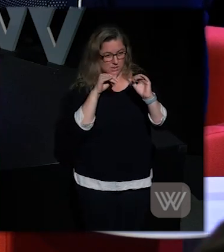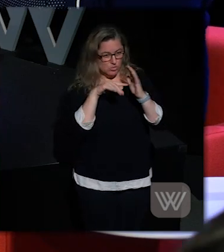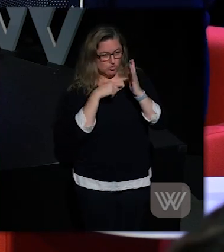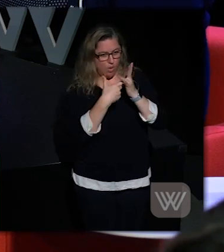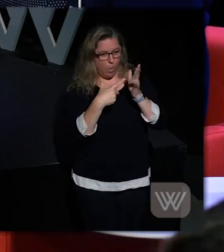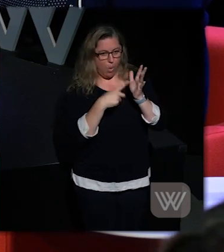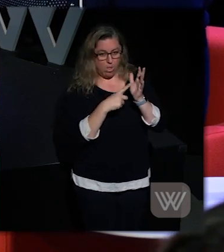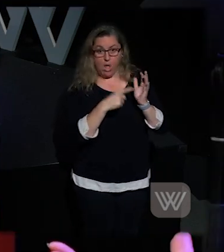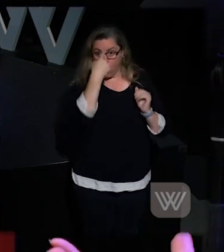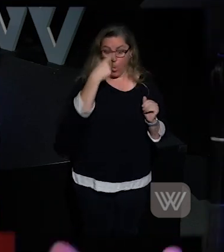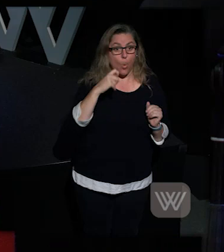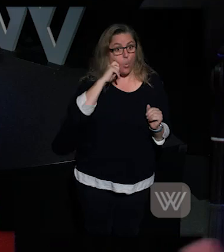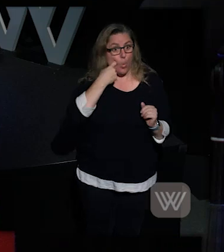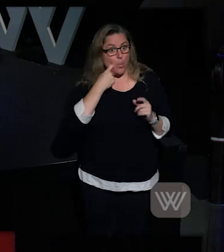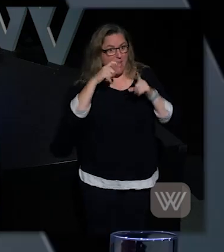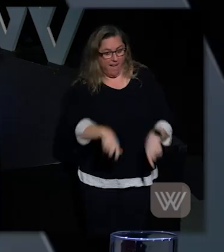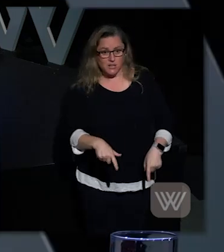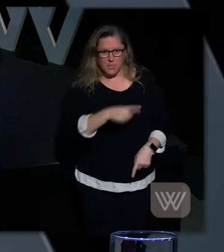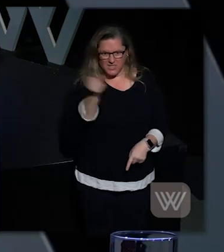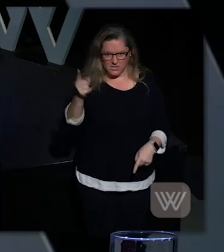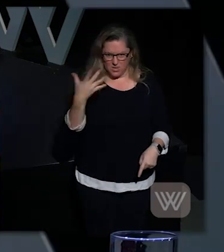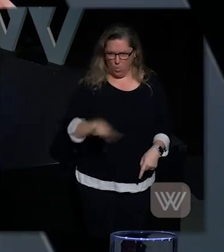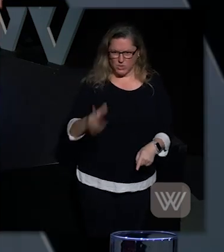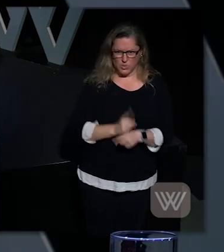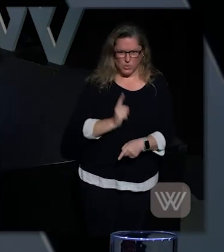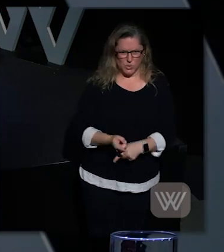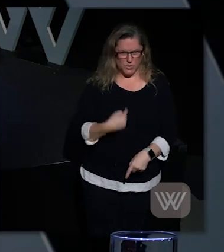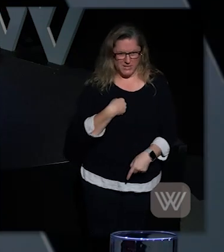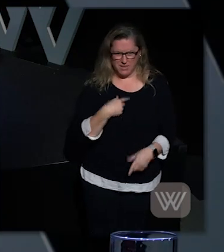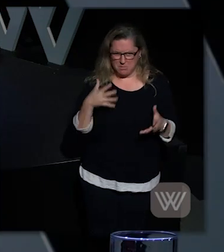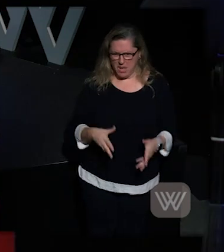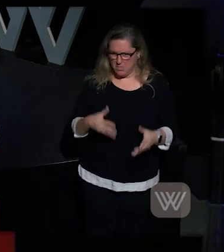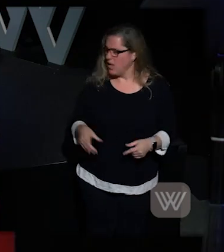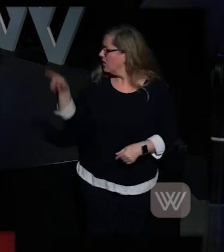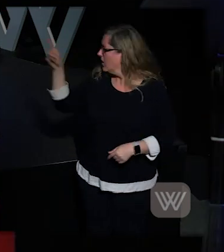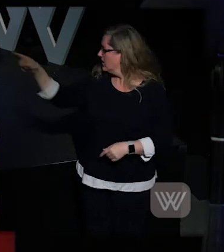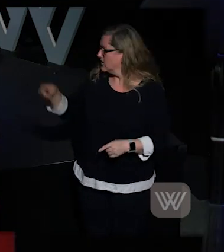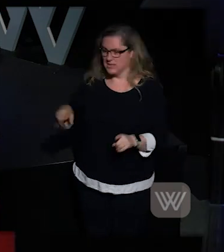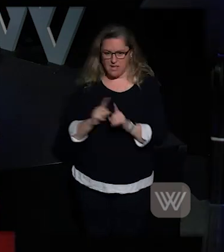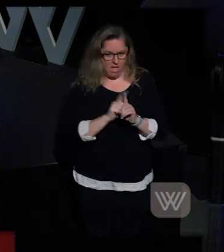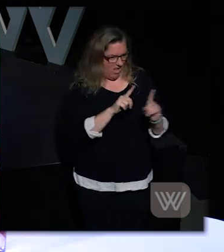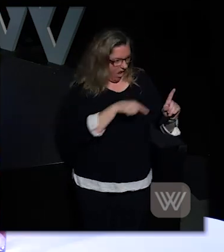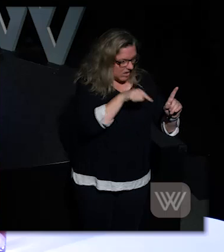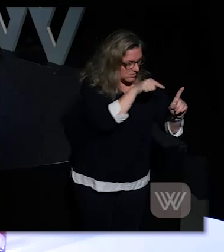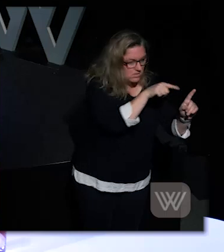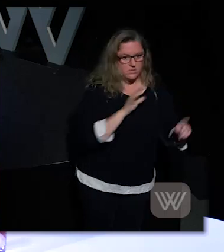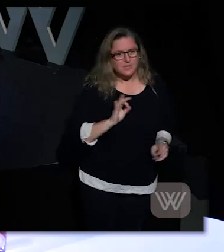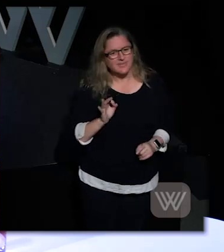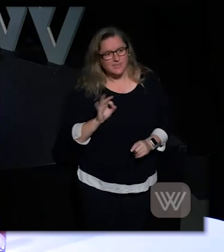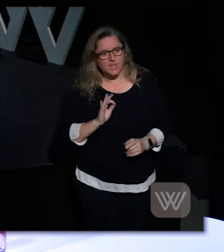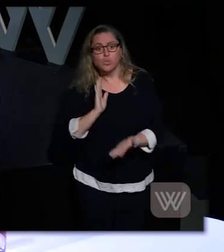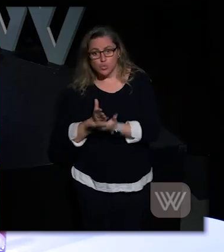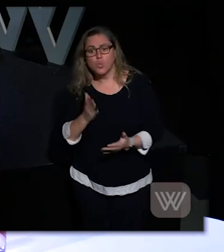find them, and that was the weird thing, like, they wanted to talk to me. And so the hunting bits, it's not true. It's true